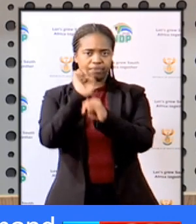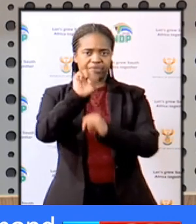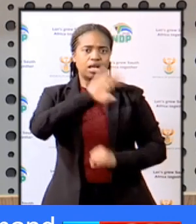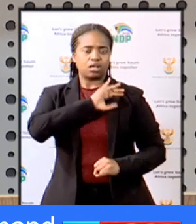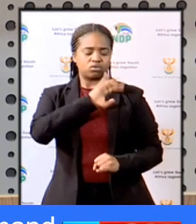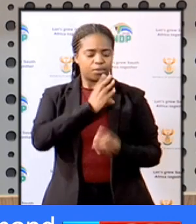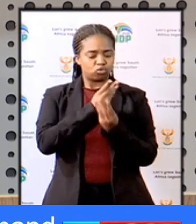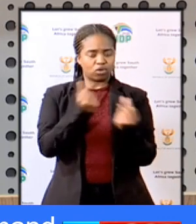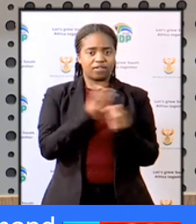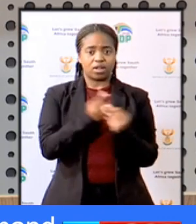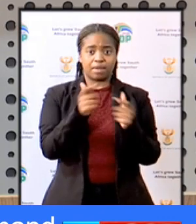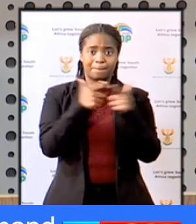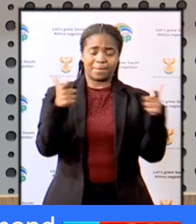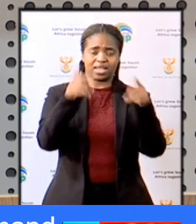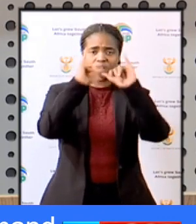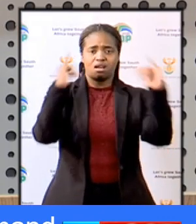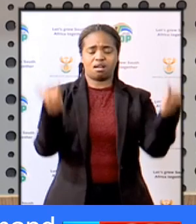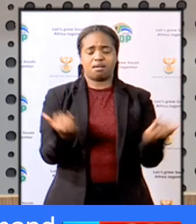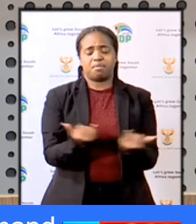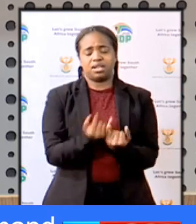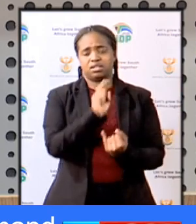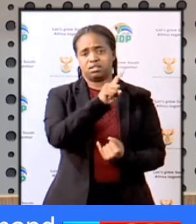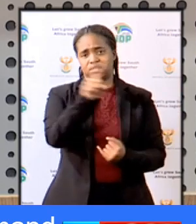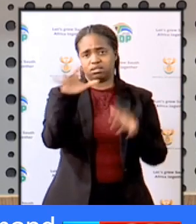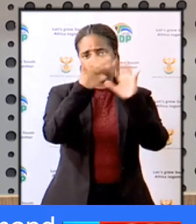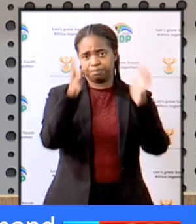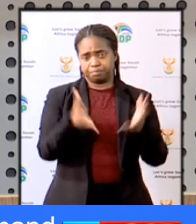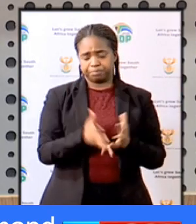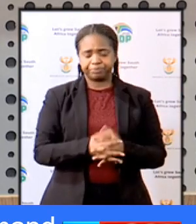customers of big global companies have.